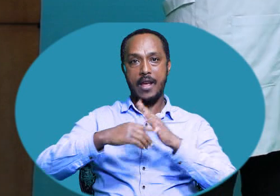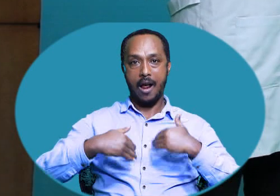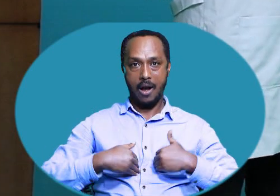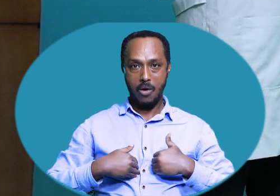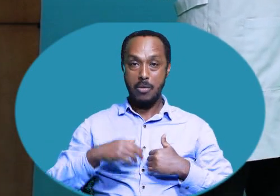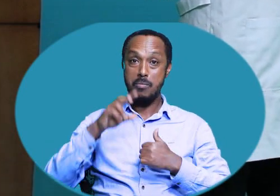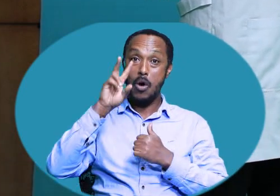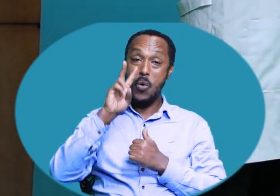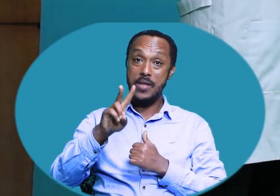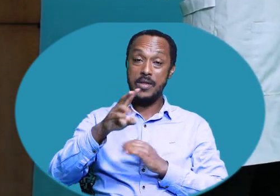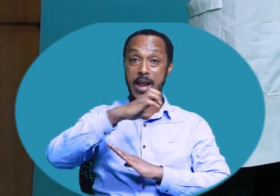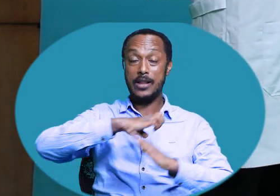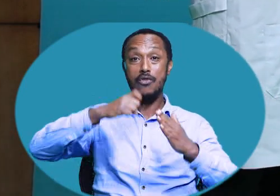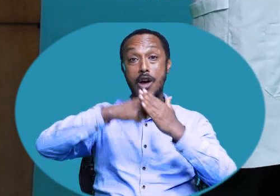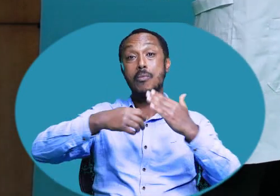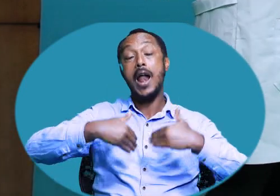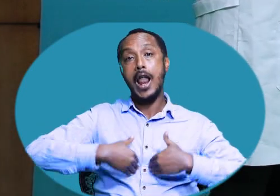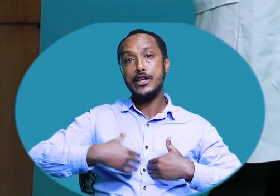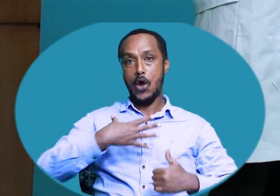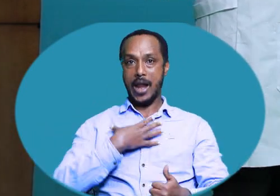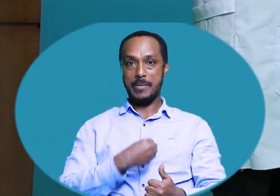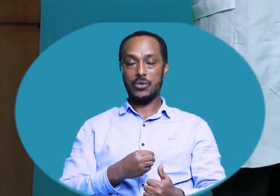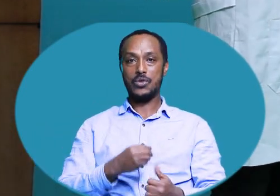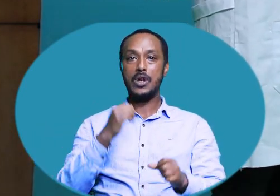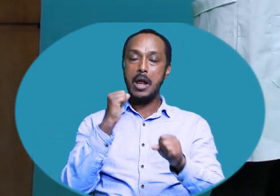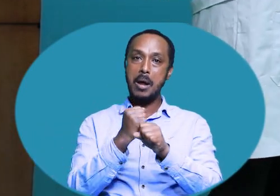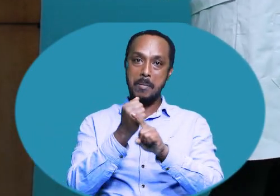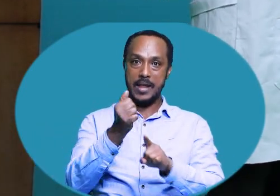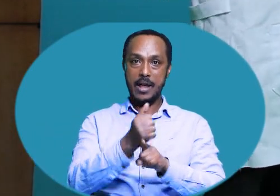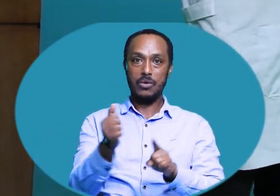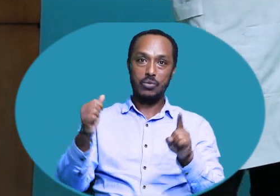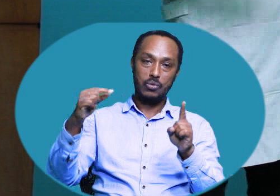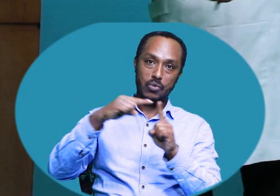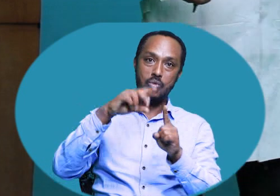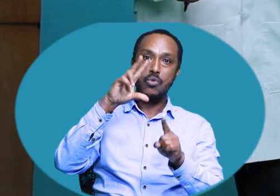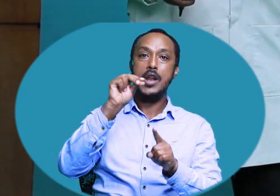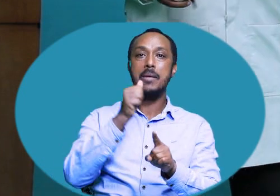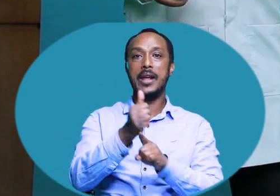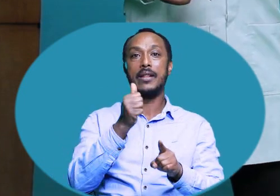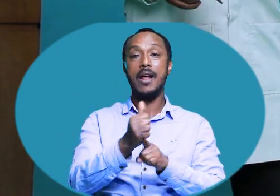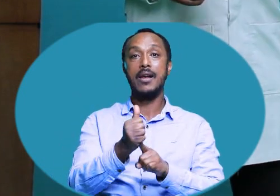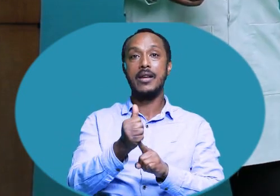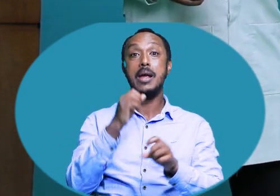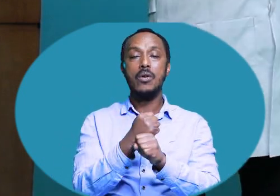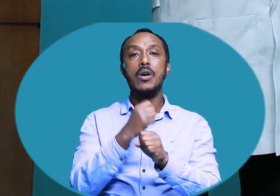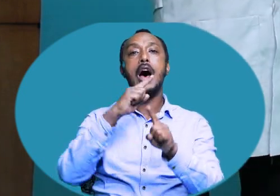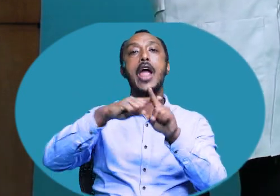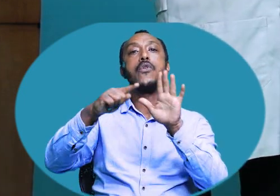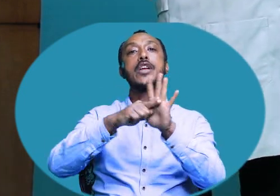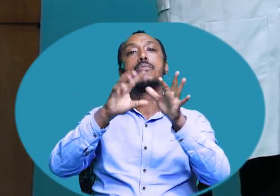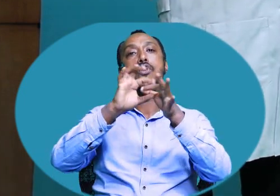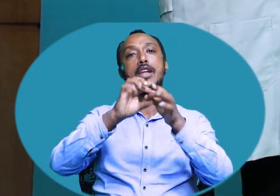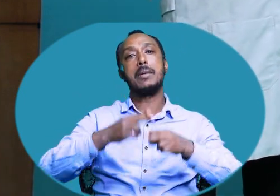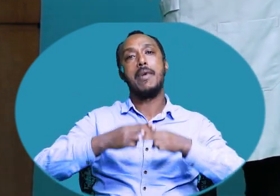two electron different value element, metal with non-metal, a bond is formed. That bond is ionic bonding. A